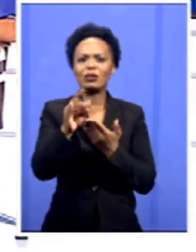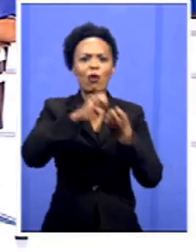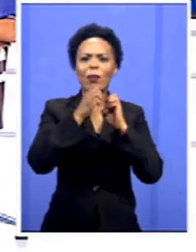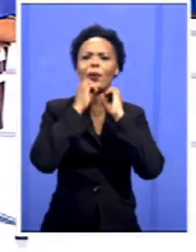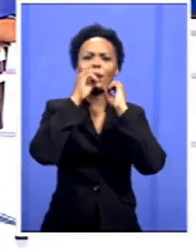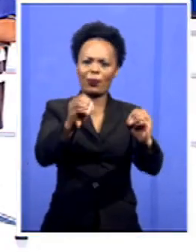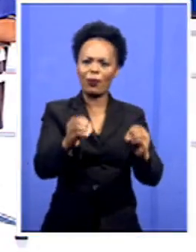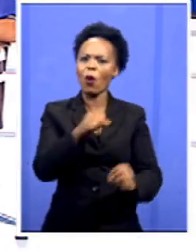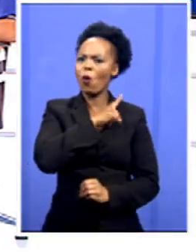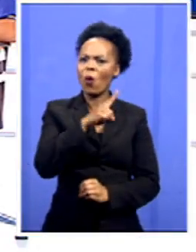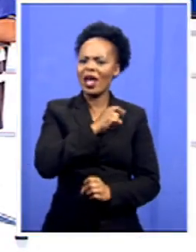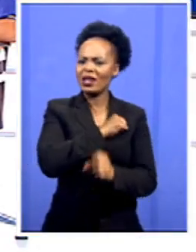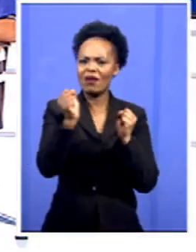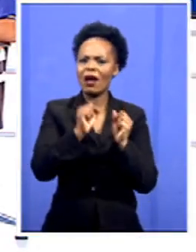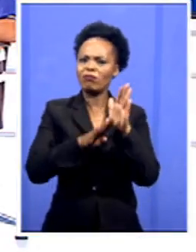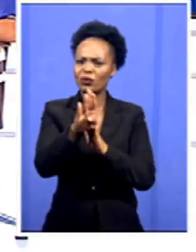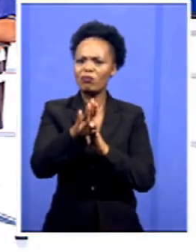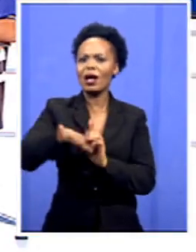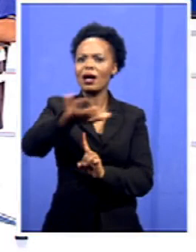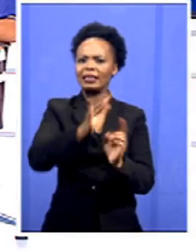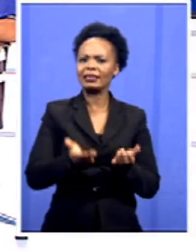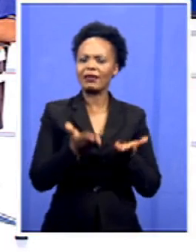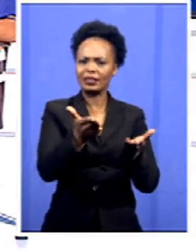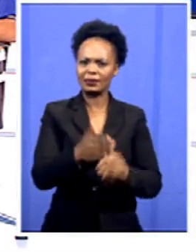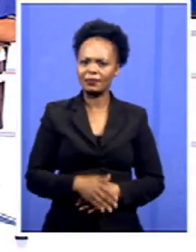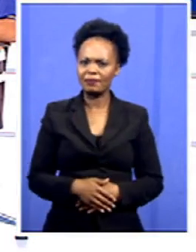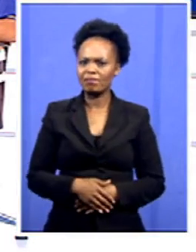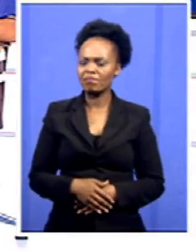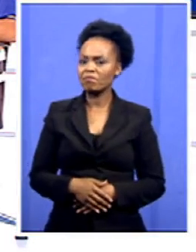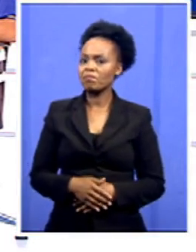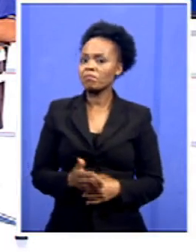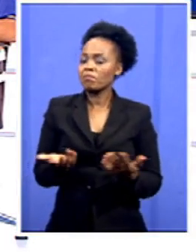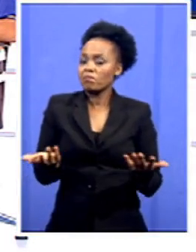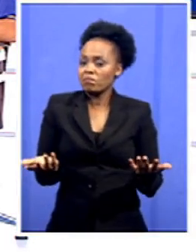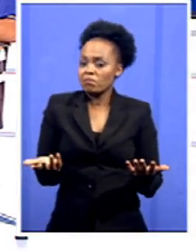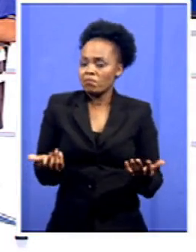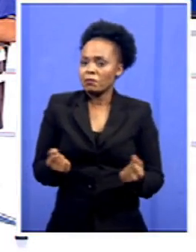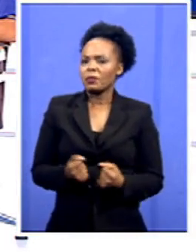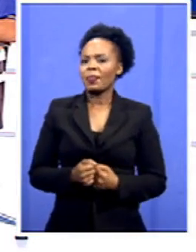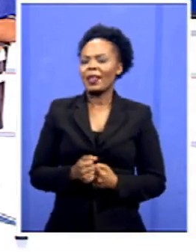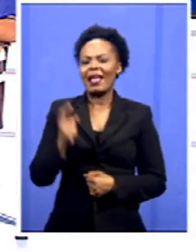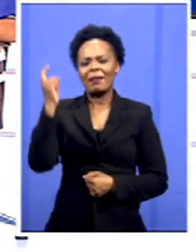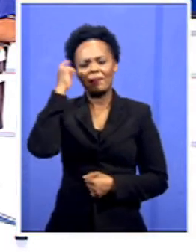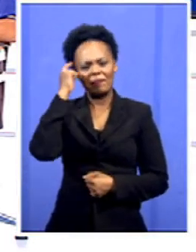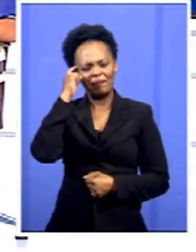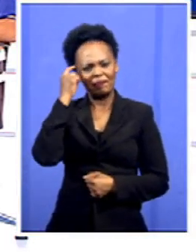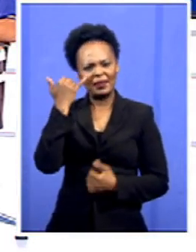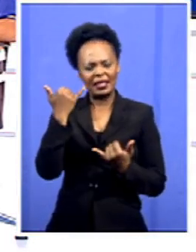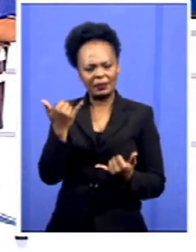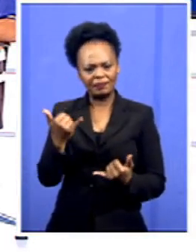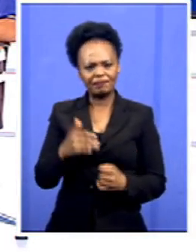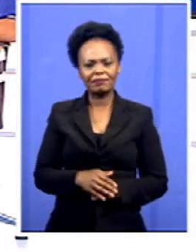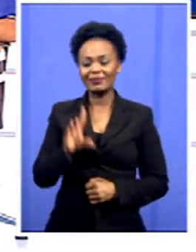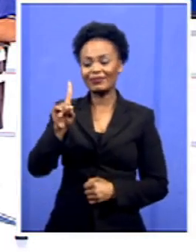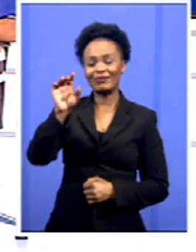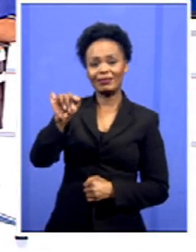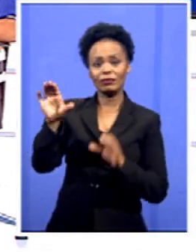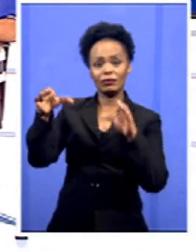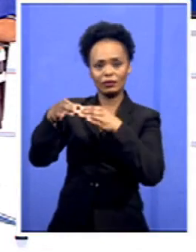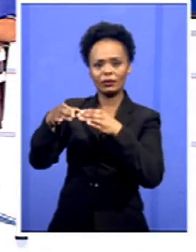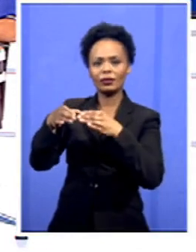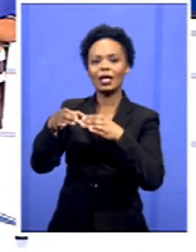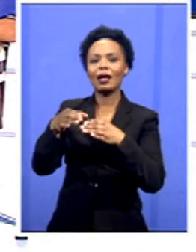So why haven't those areas been serviced? Look, Sakina, I think that the DA, like let's go